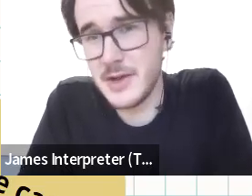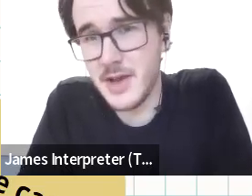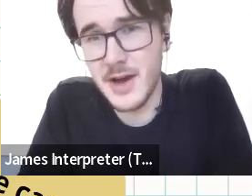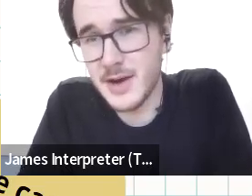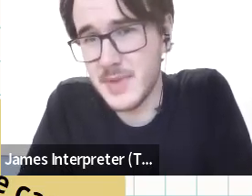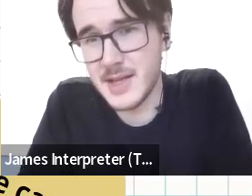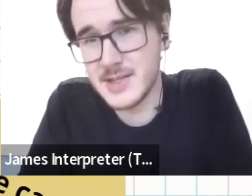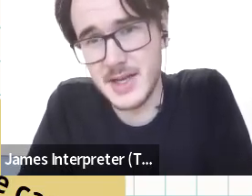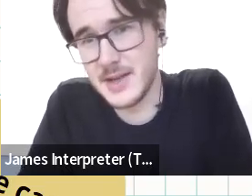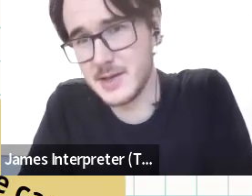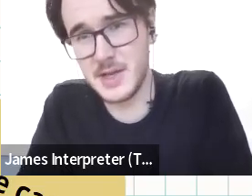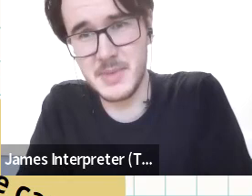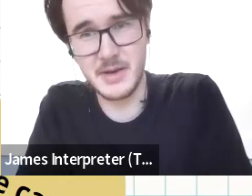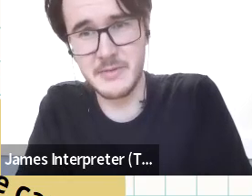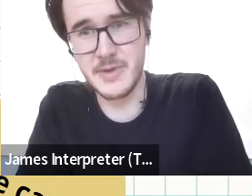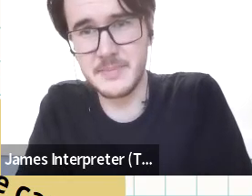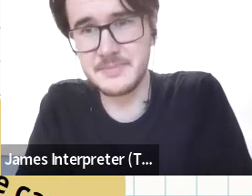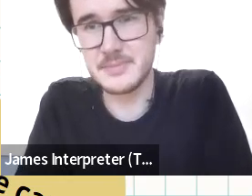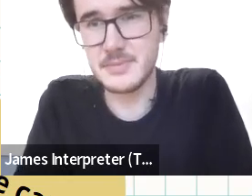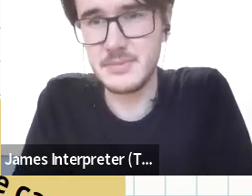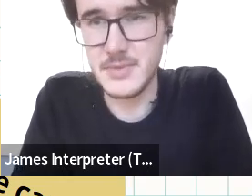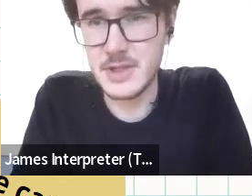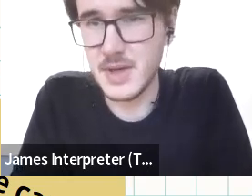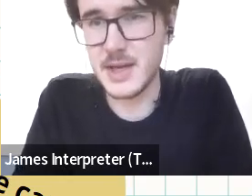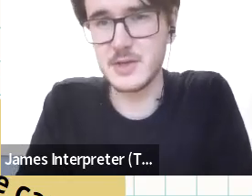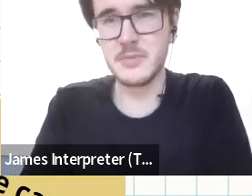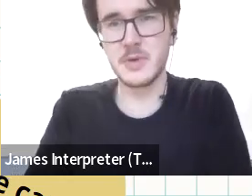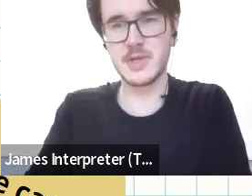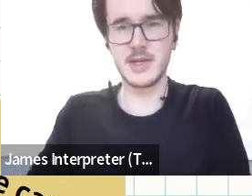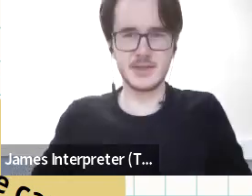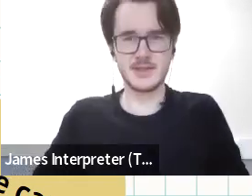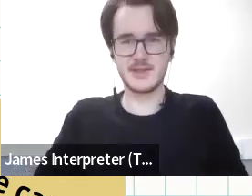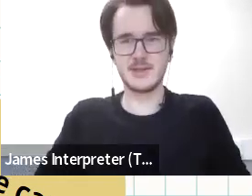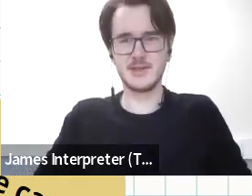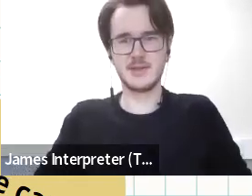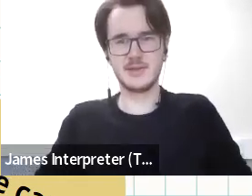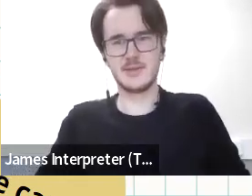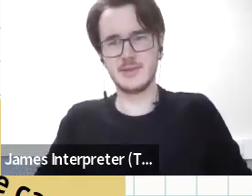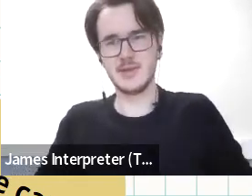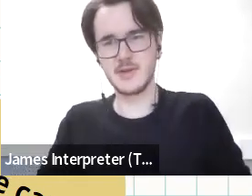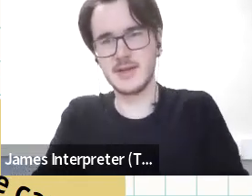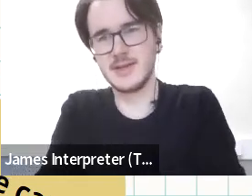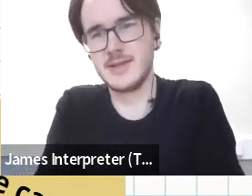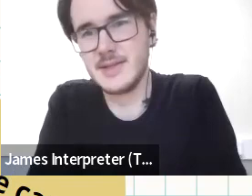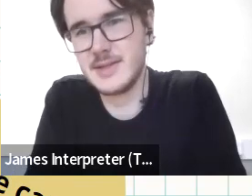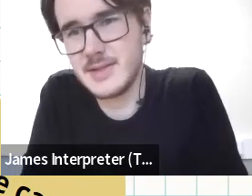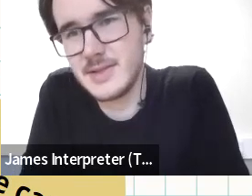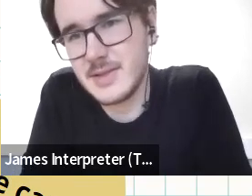But driving a car, I can see, I don't need my hearing for that. So I can do most things. It's